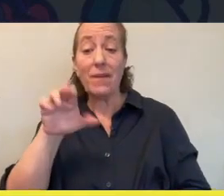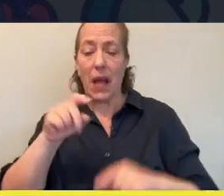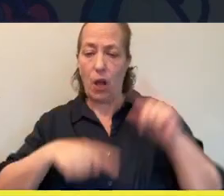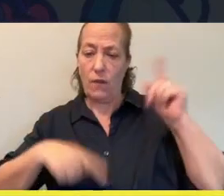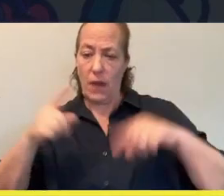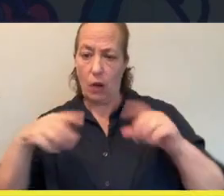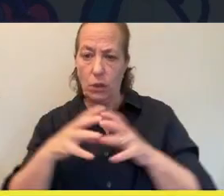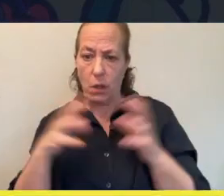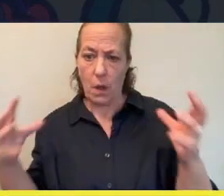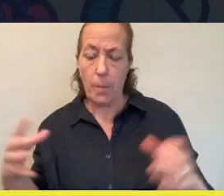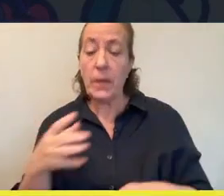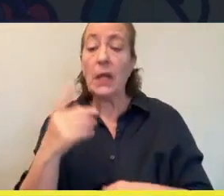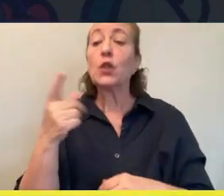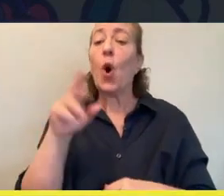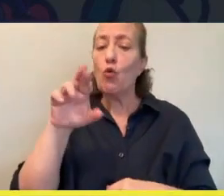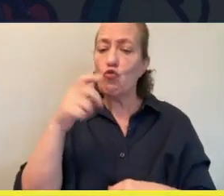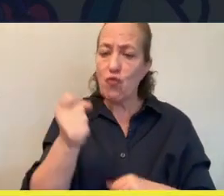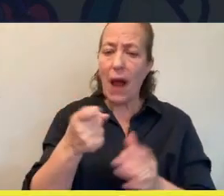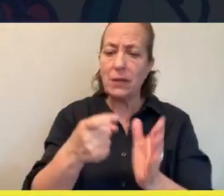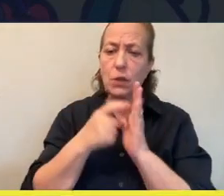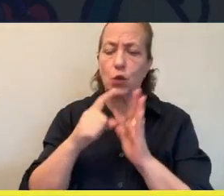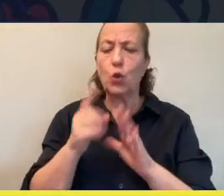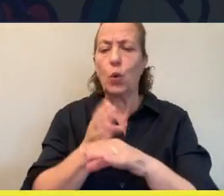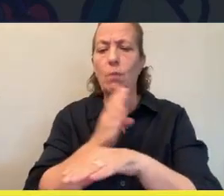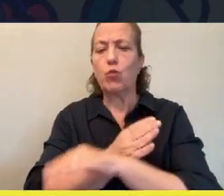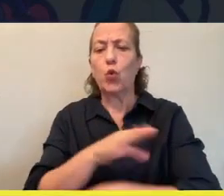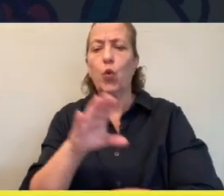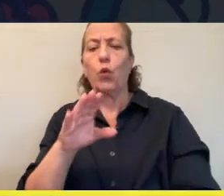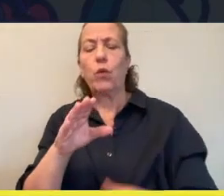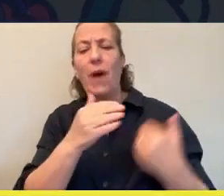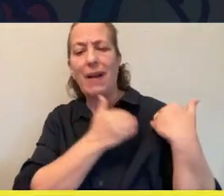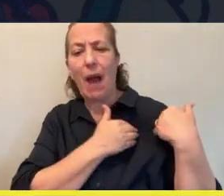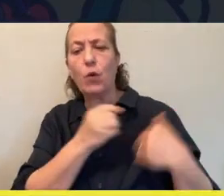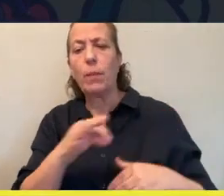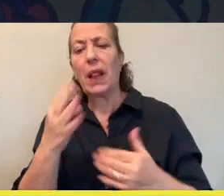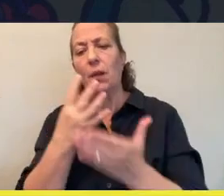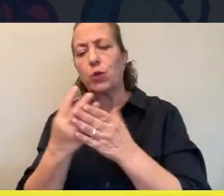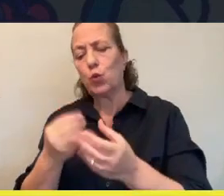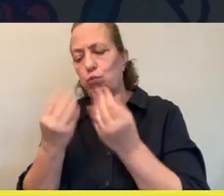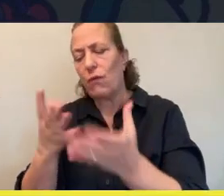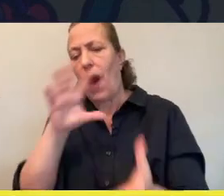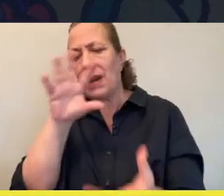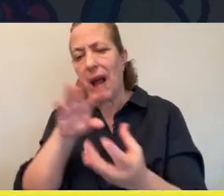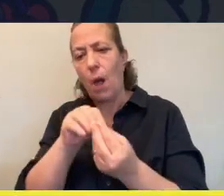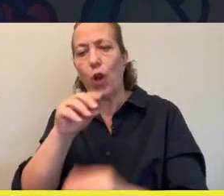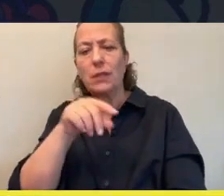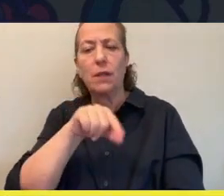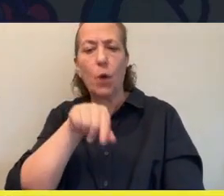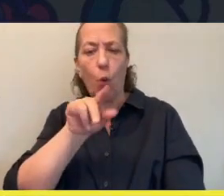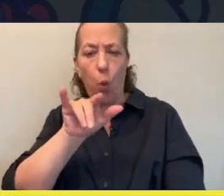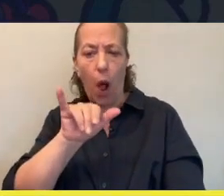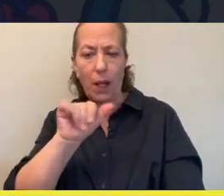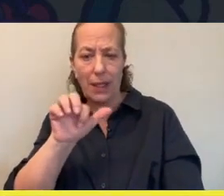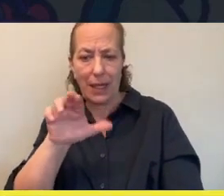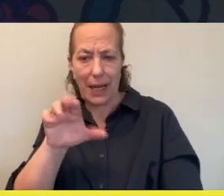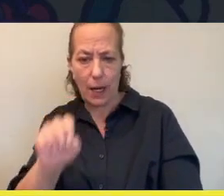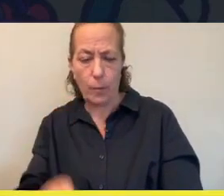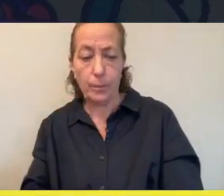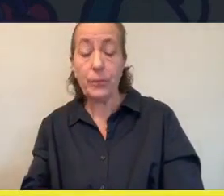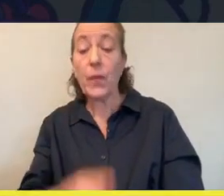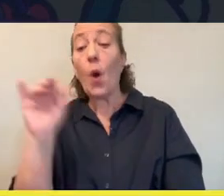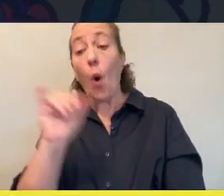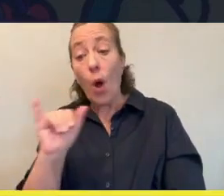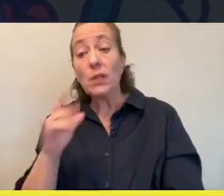regulations are needed to improve the accountability of prisons to provide comprehensive and quality care. Additionally, prisons need to reduce